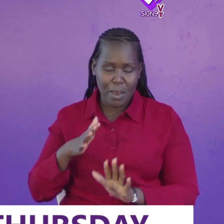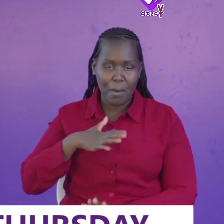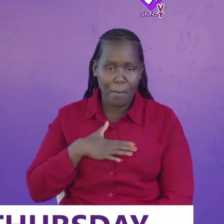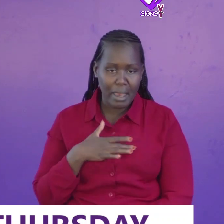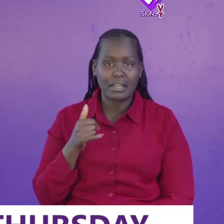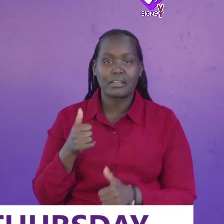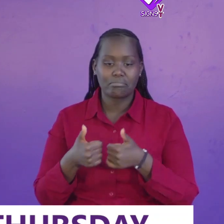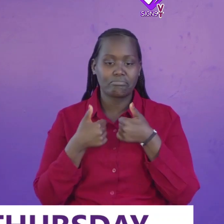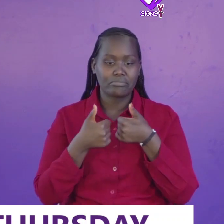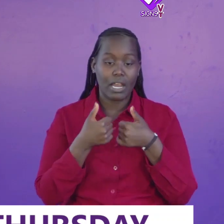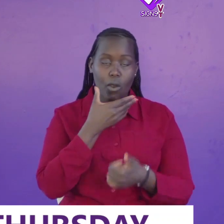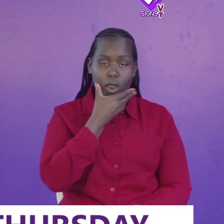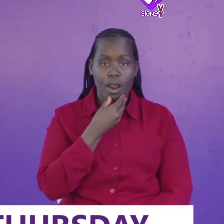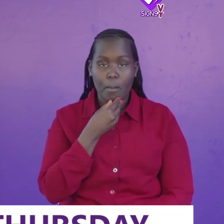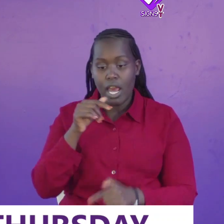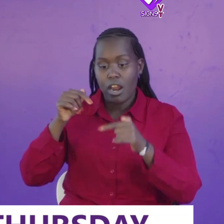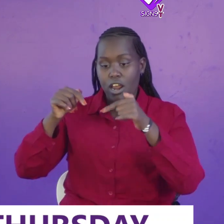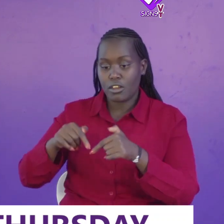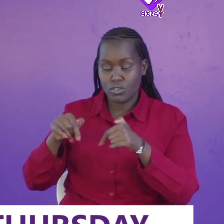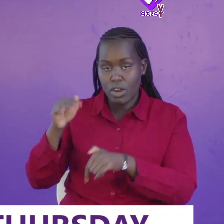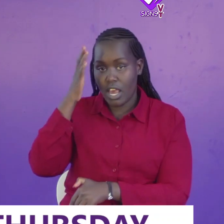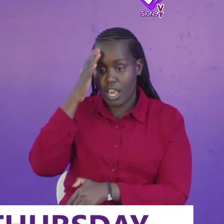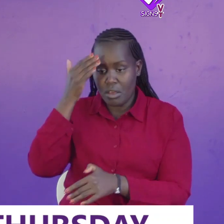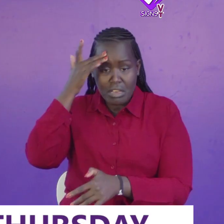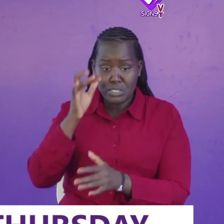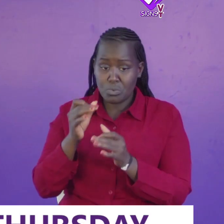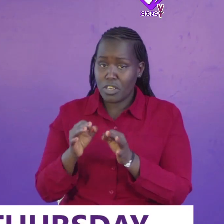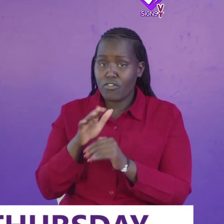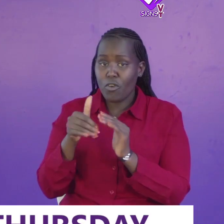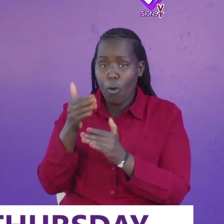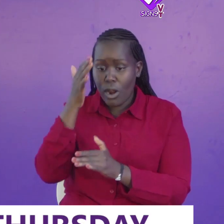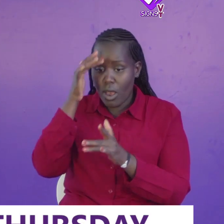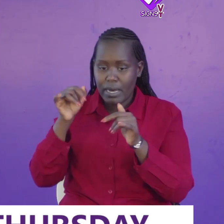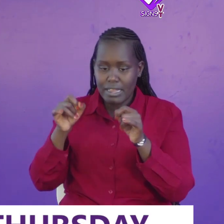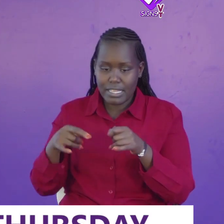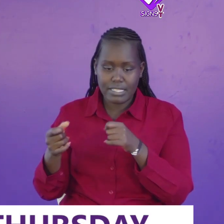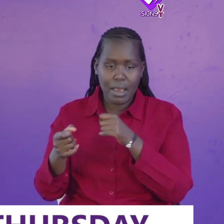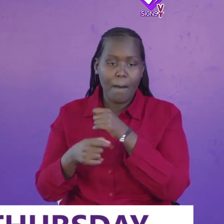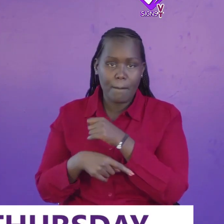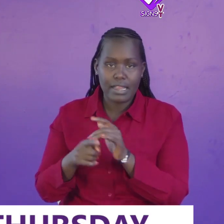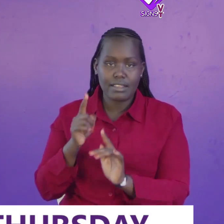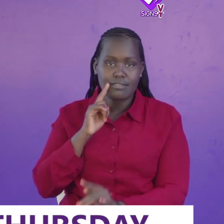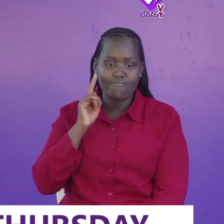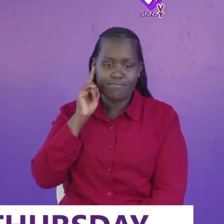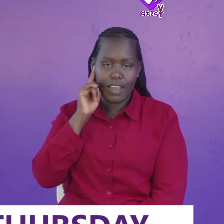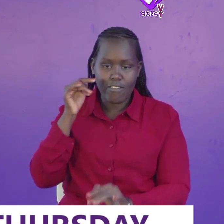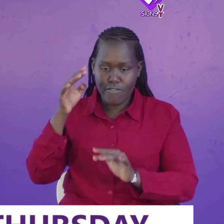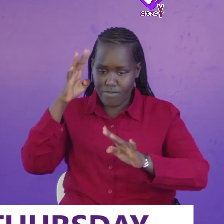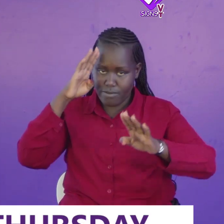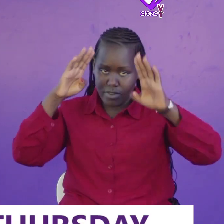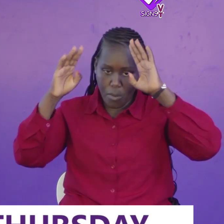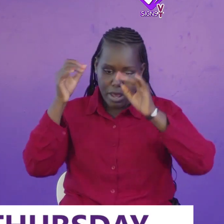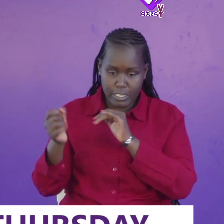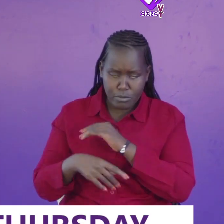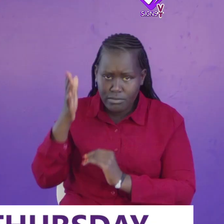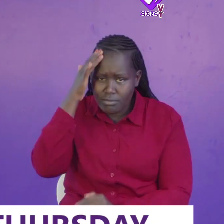ule msee. So today najua, I don't know kama mnajua nyinyi wote, but this month is Deaf Awareness Month. Do